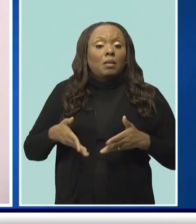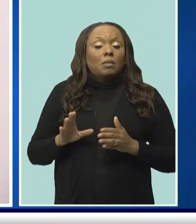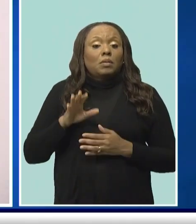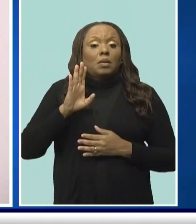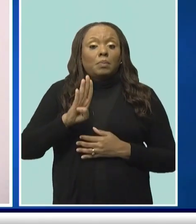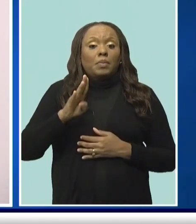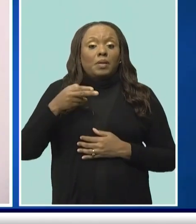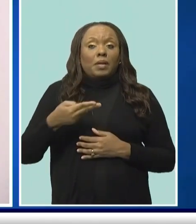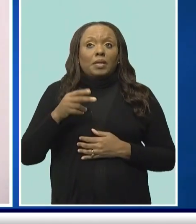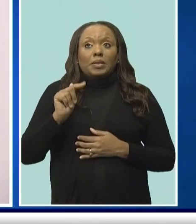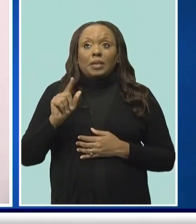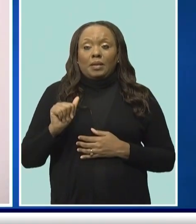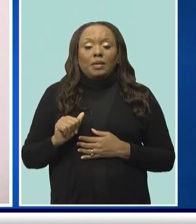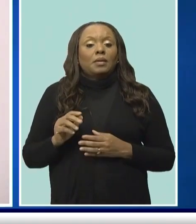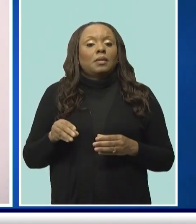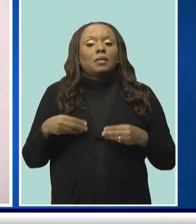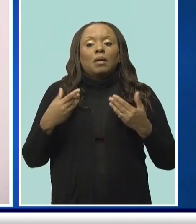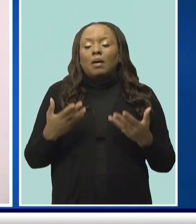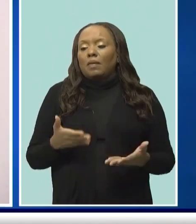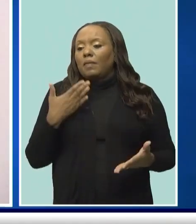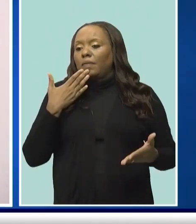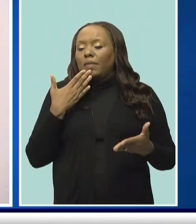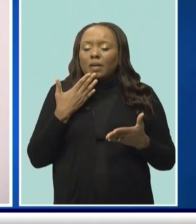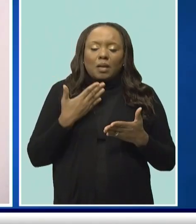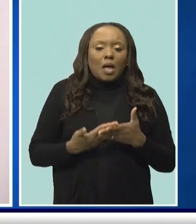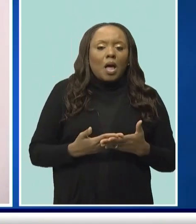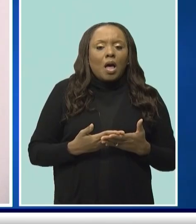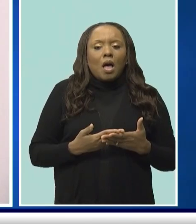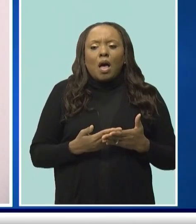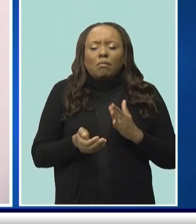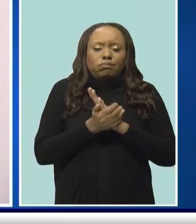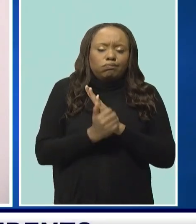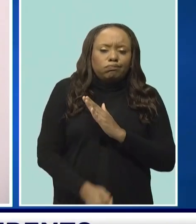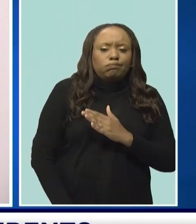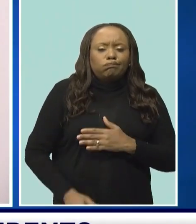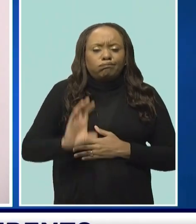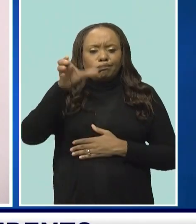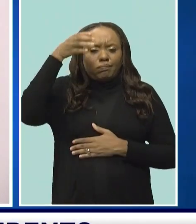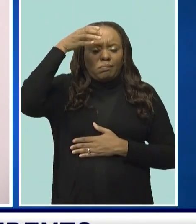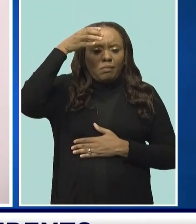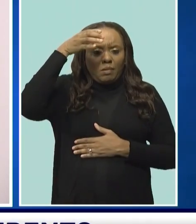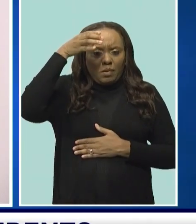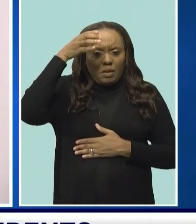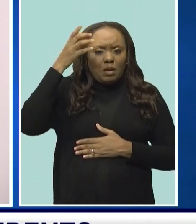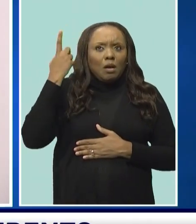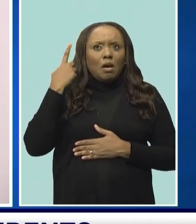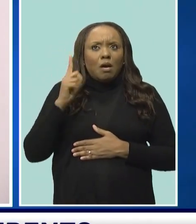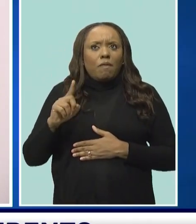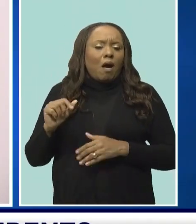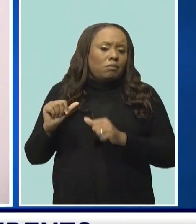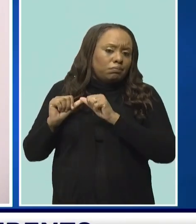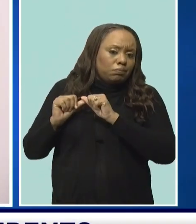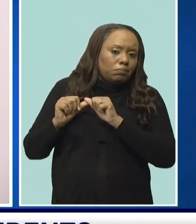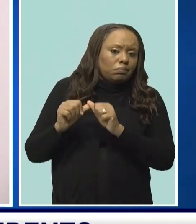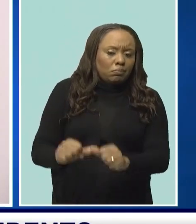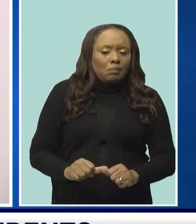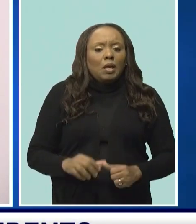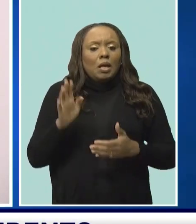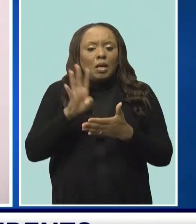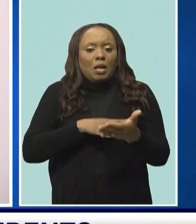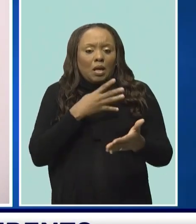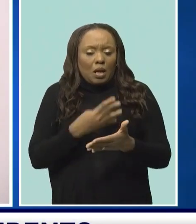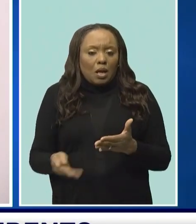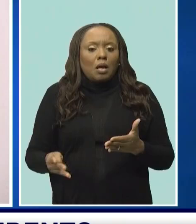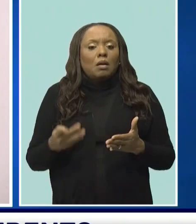offer industry expertise and practical knowledge in both the orientation and ongoing delivery of the curriculum